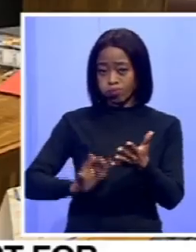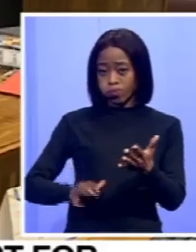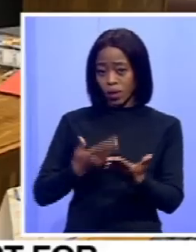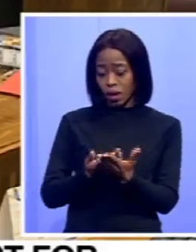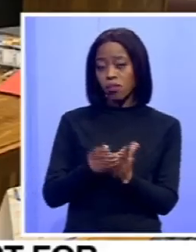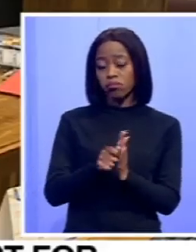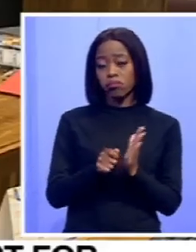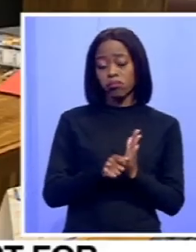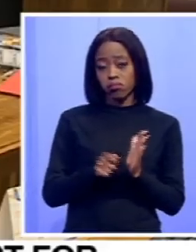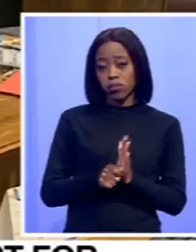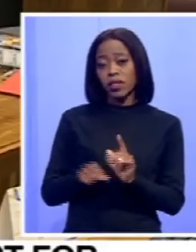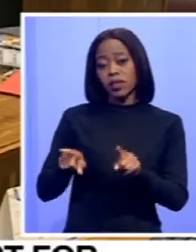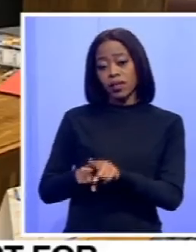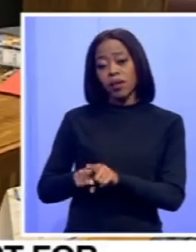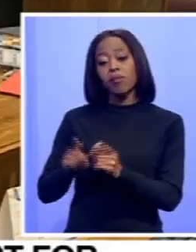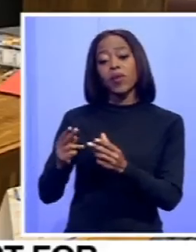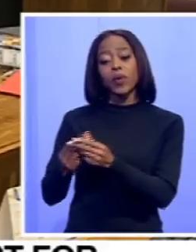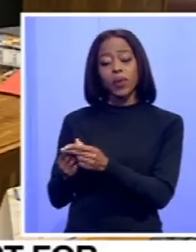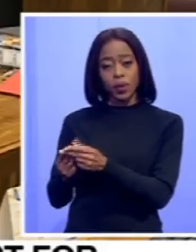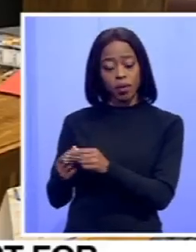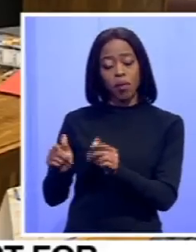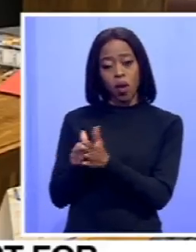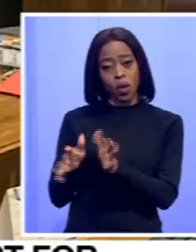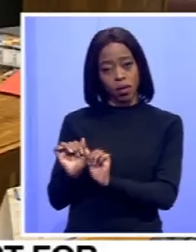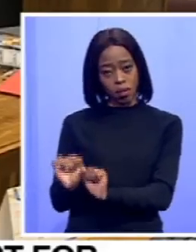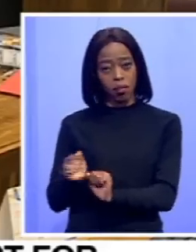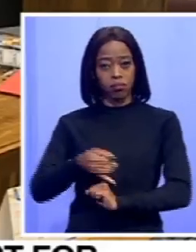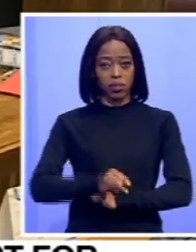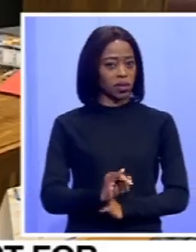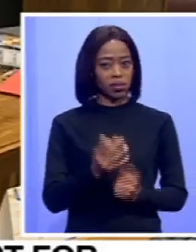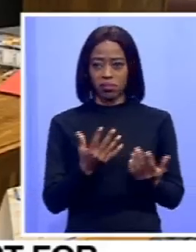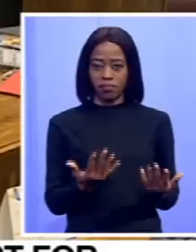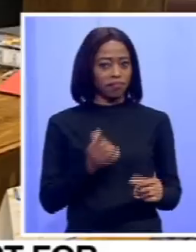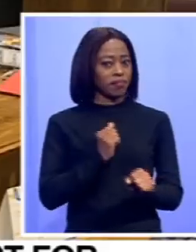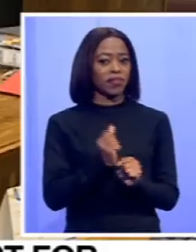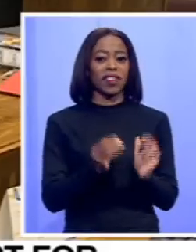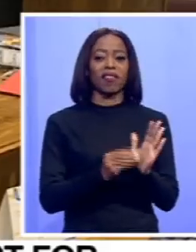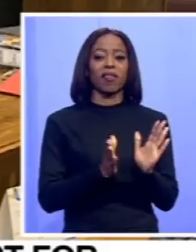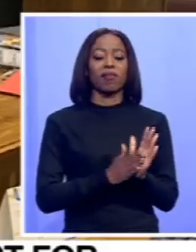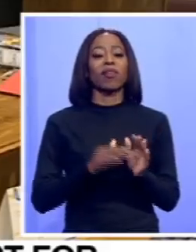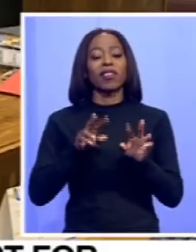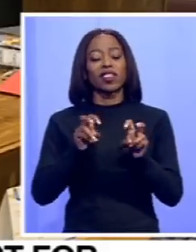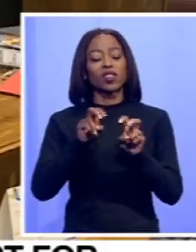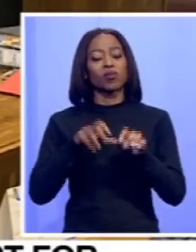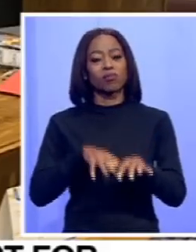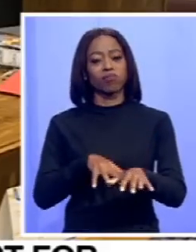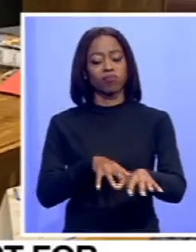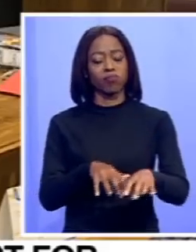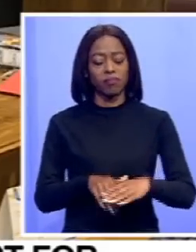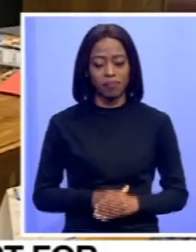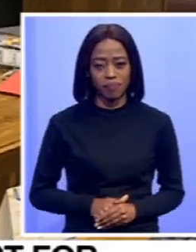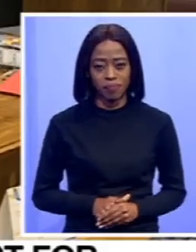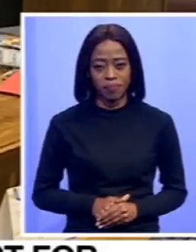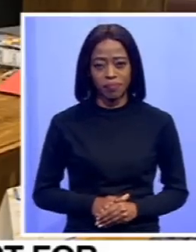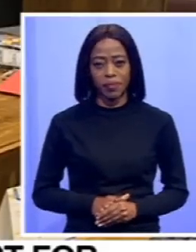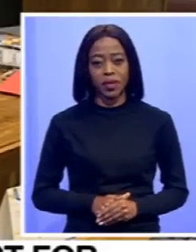his union, Solidarite, and their attorneys, he still did not mention the convoy. Sub 17. He had only seen